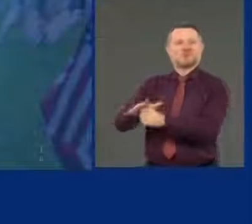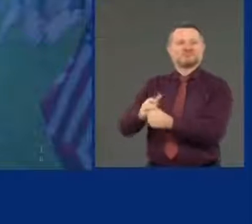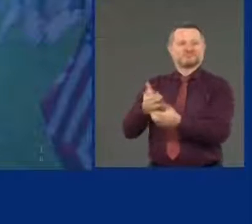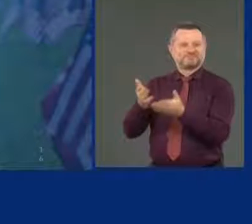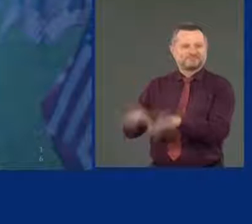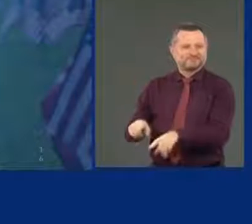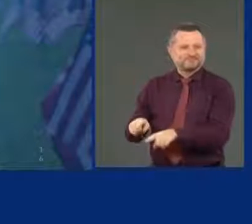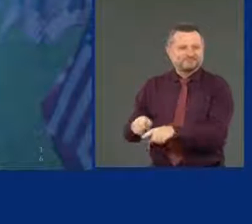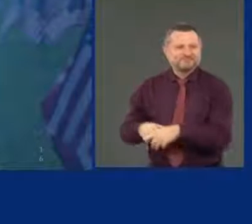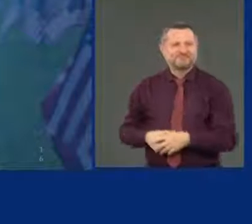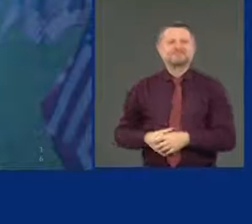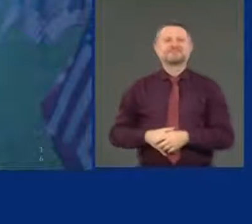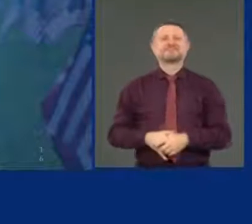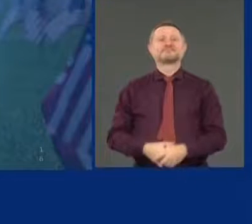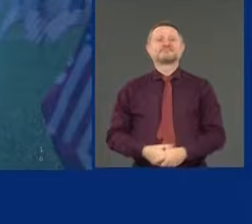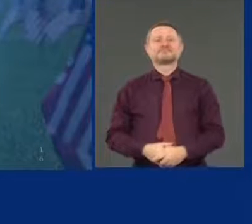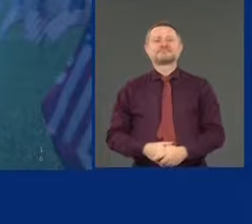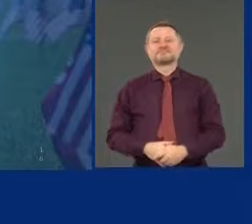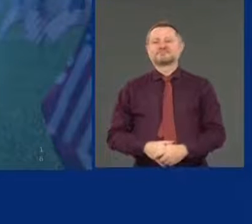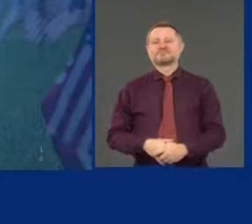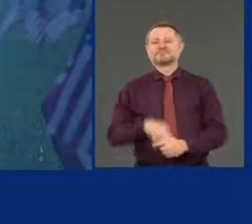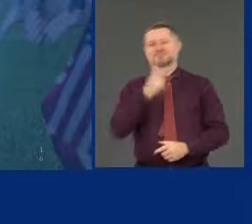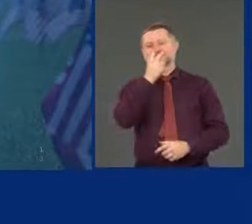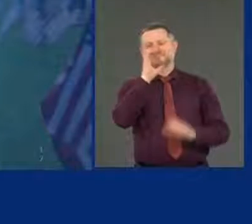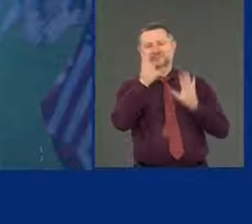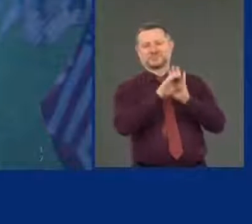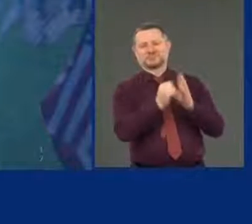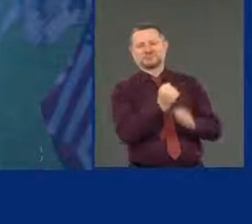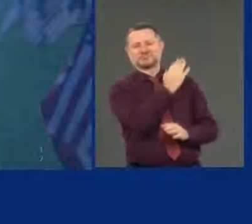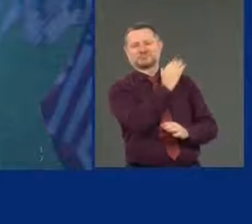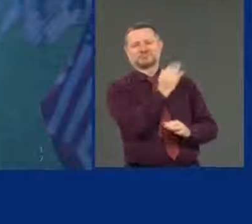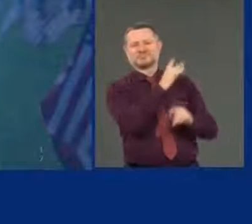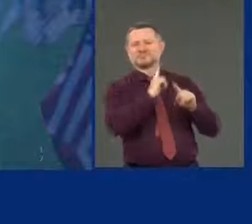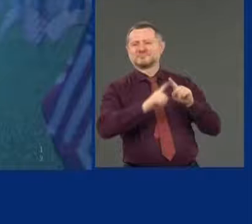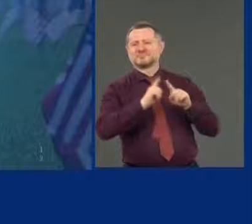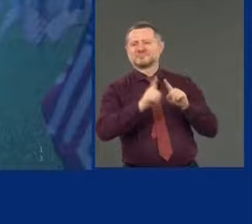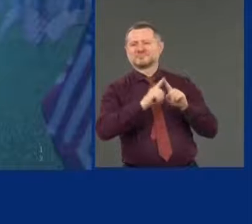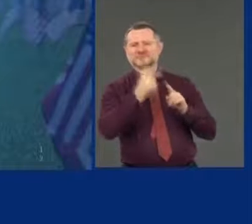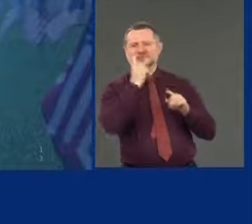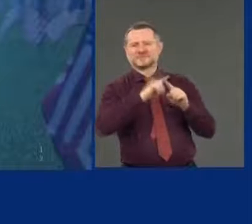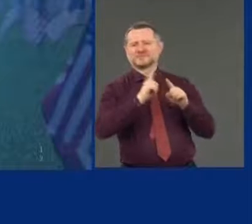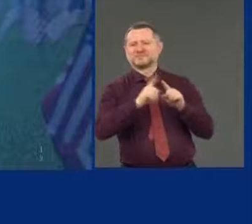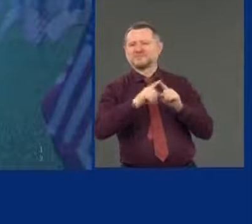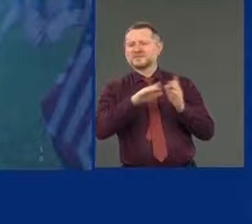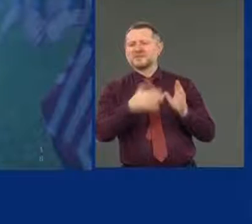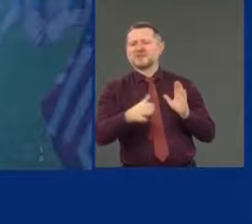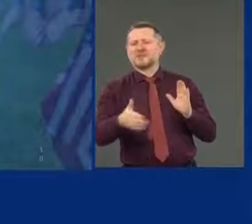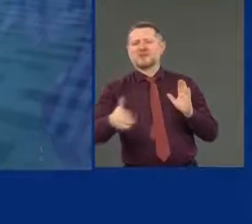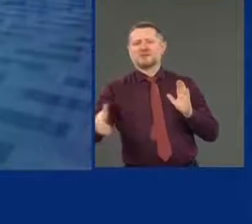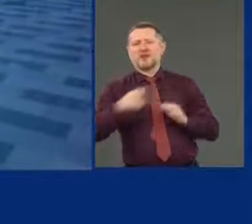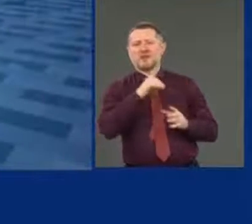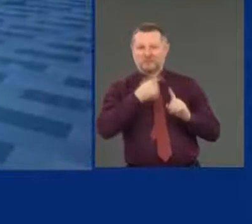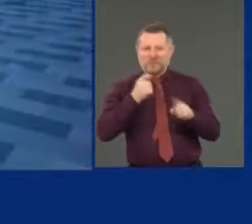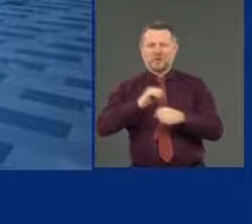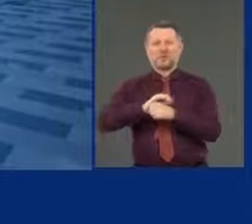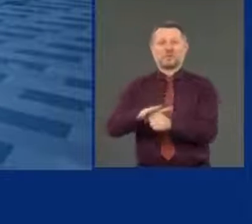epidemic. Jack Conyers, Stephen Patty, Cleveland